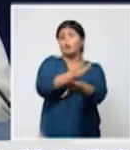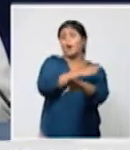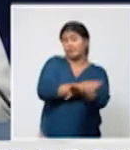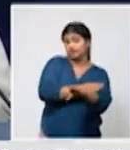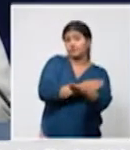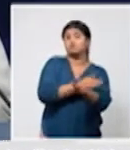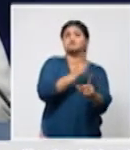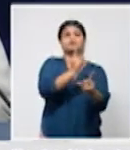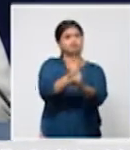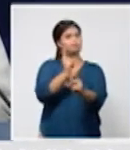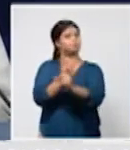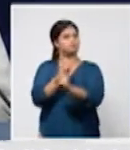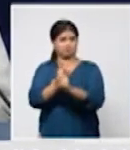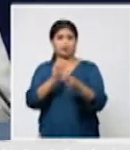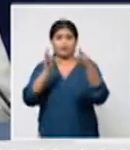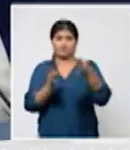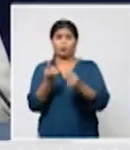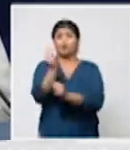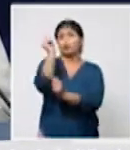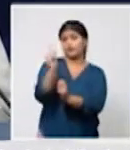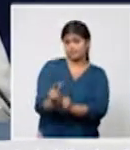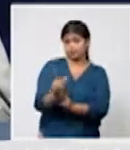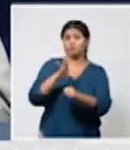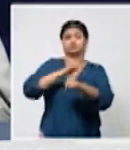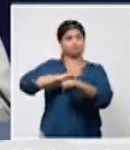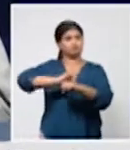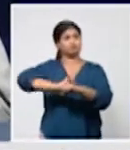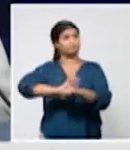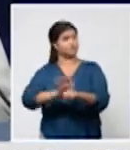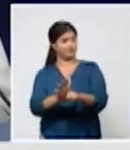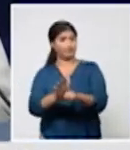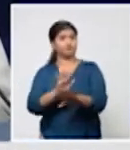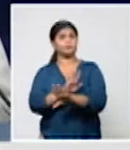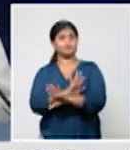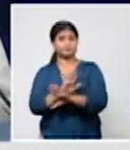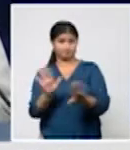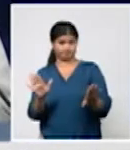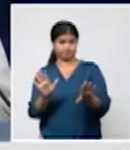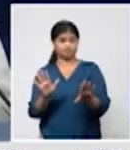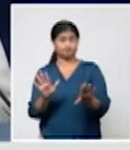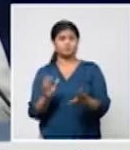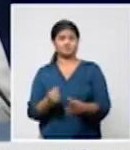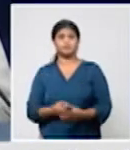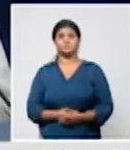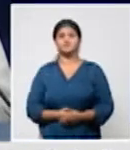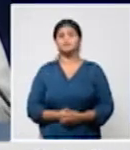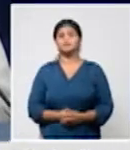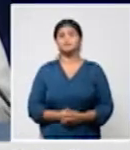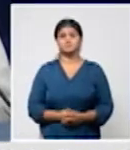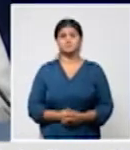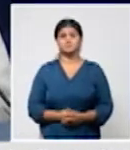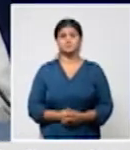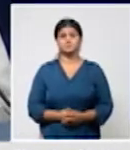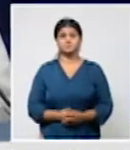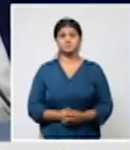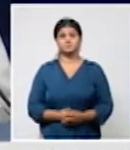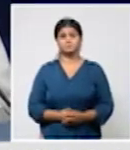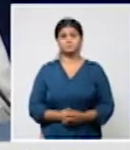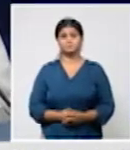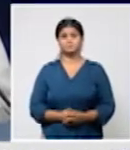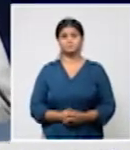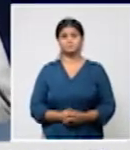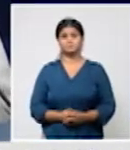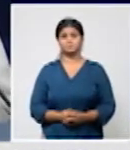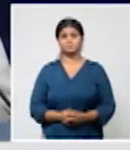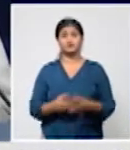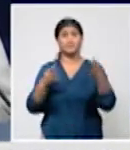customary, these people were isolated as soon as they arrived in the country. They were then tested, the results of which came back